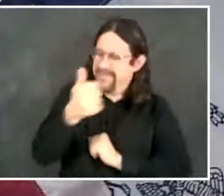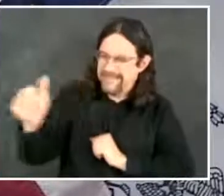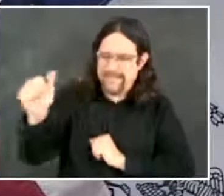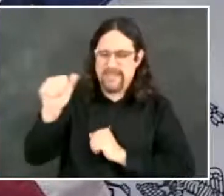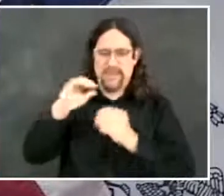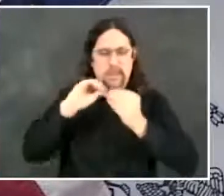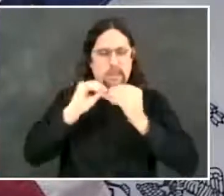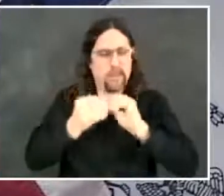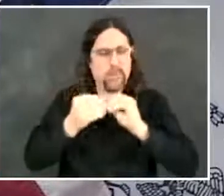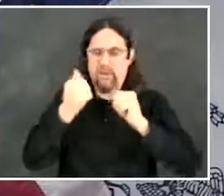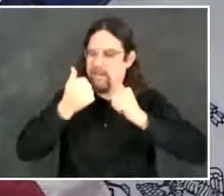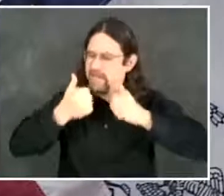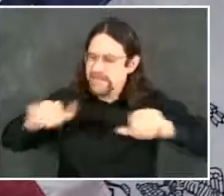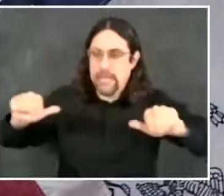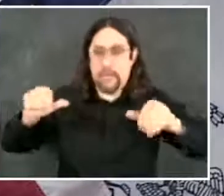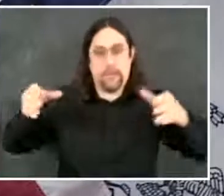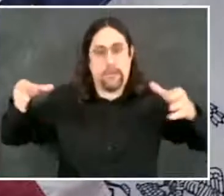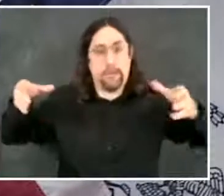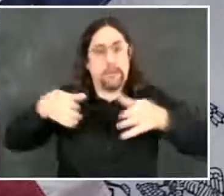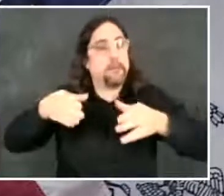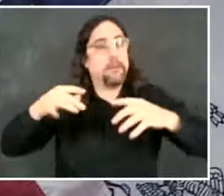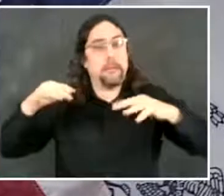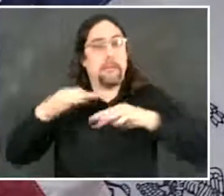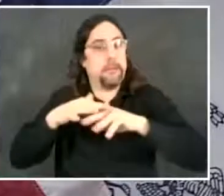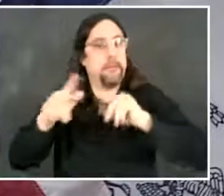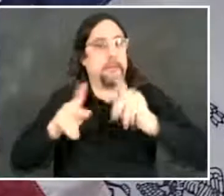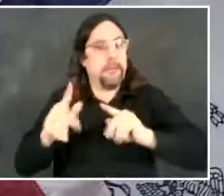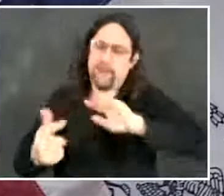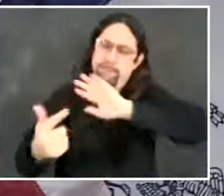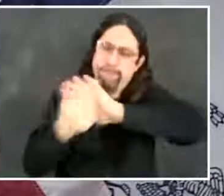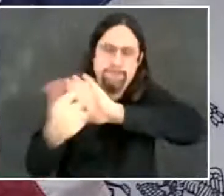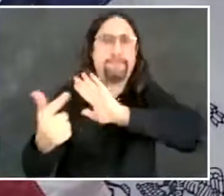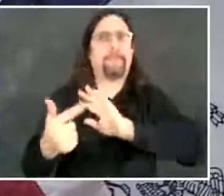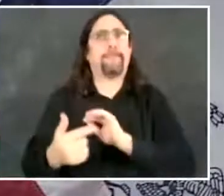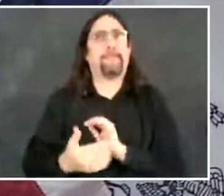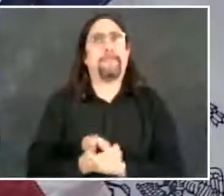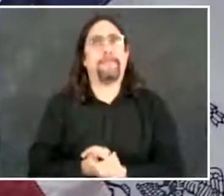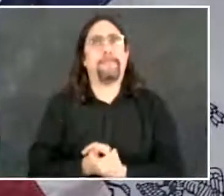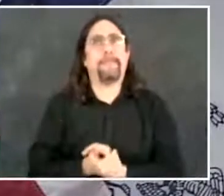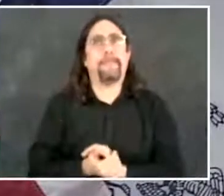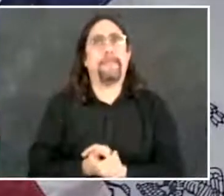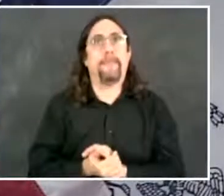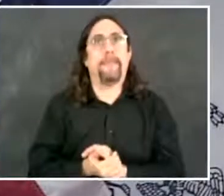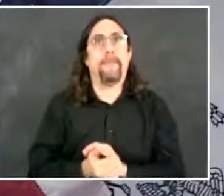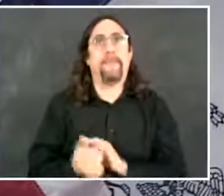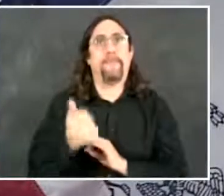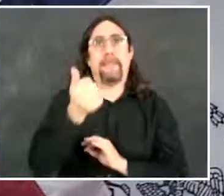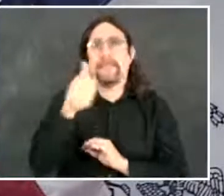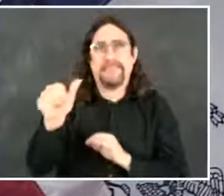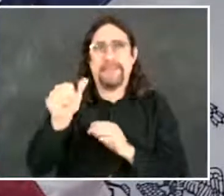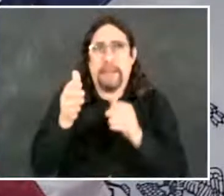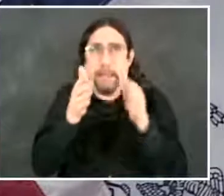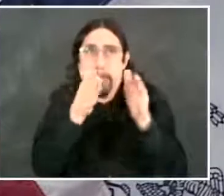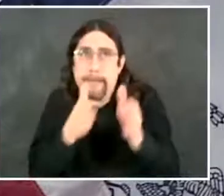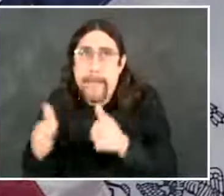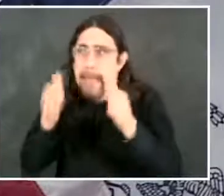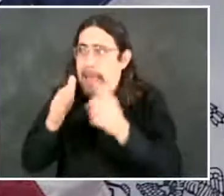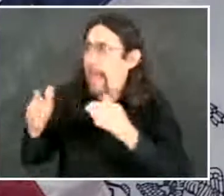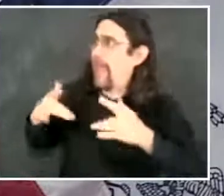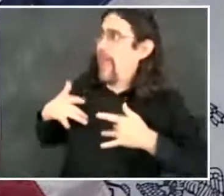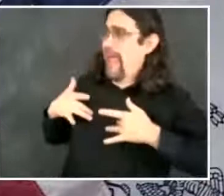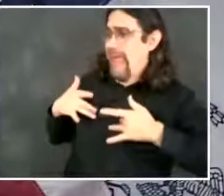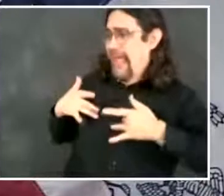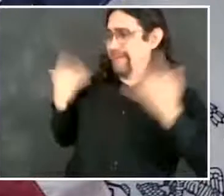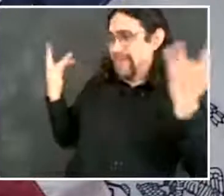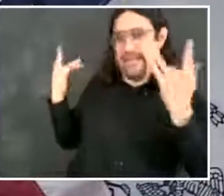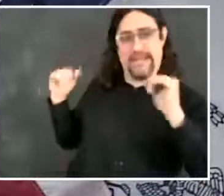to mourn. I respect that, but it's still a gathering when we can't allow gatherings. A party is a gathering. I don't care if it's 20